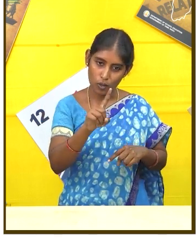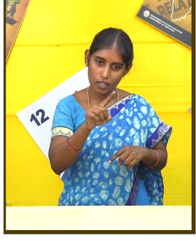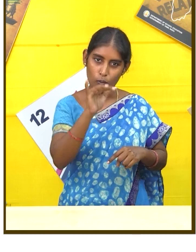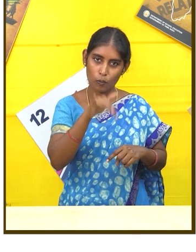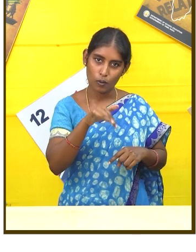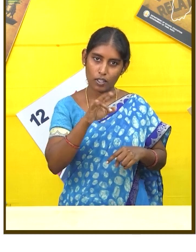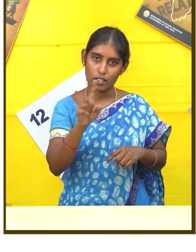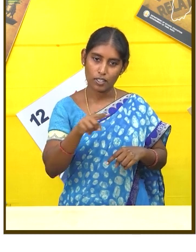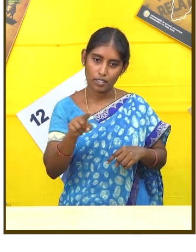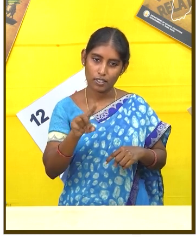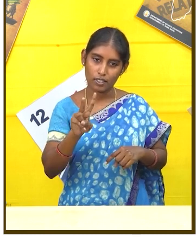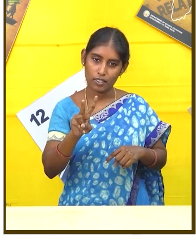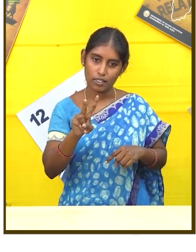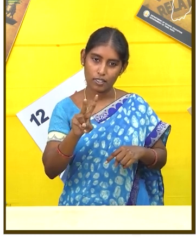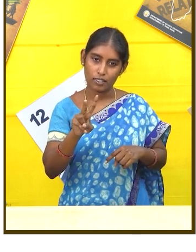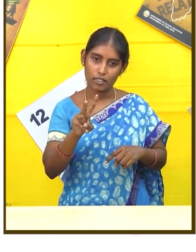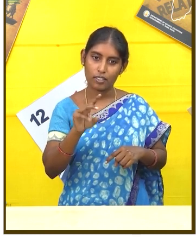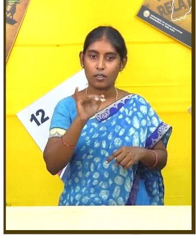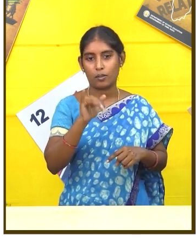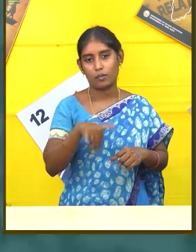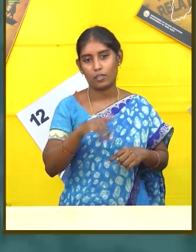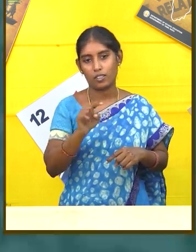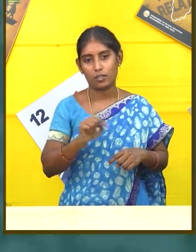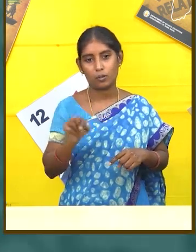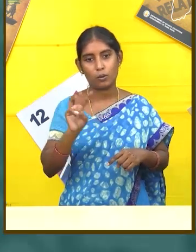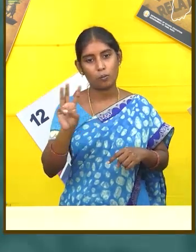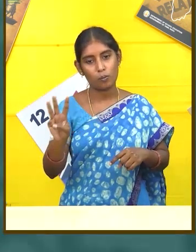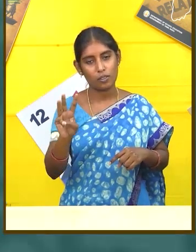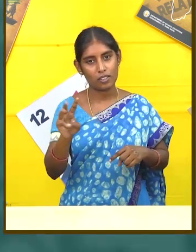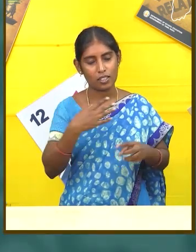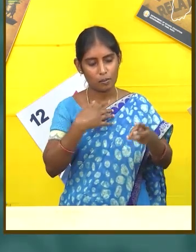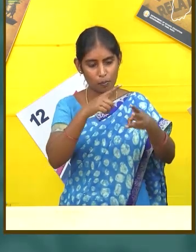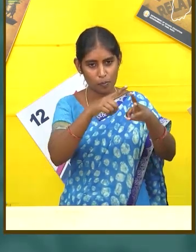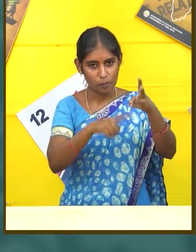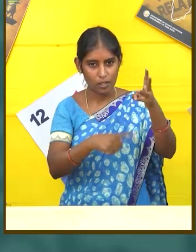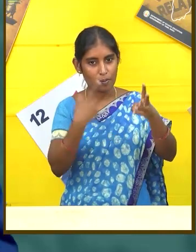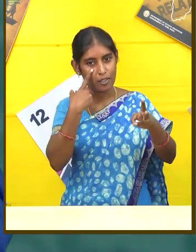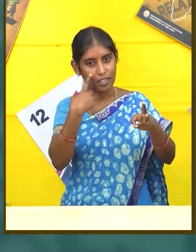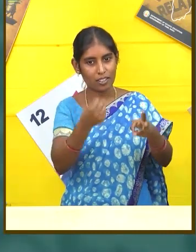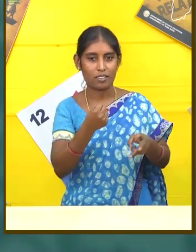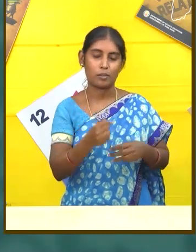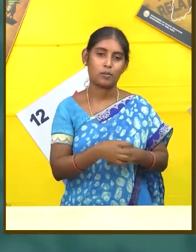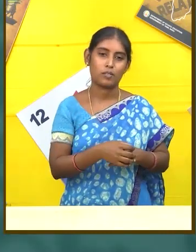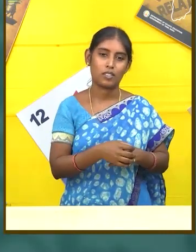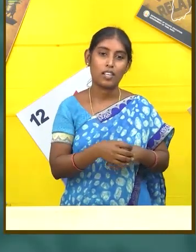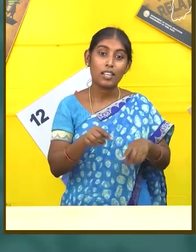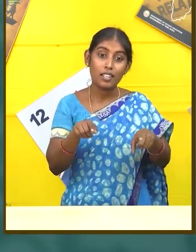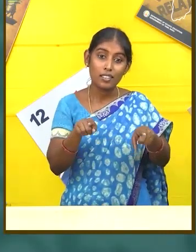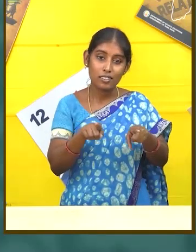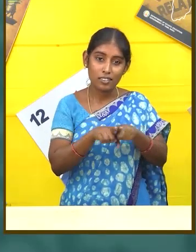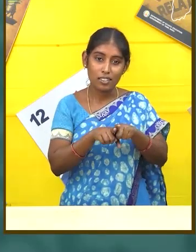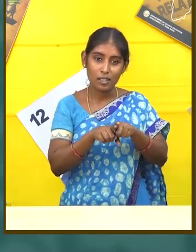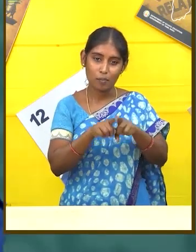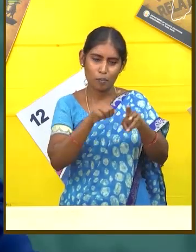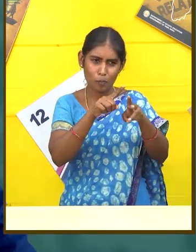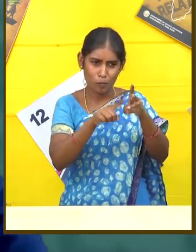equal to 2, z equal to 3. That's all. It's having only one solution. So, if you just draw these